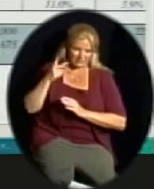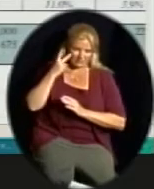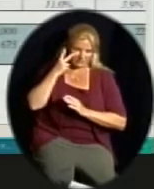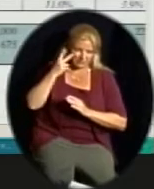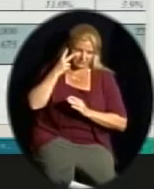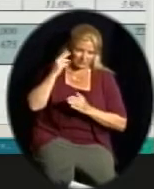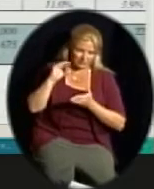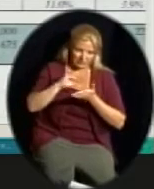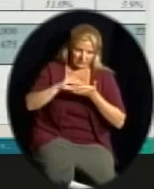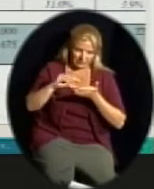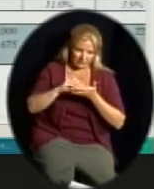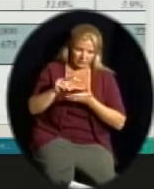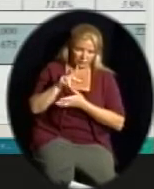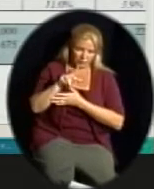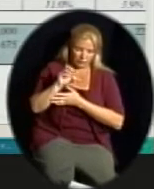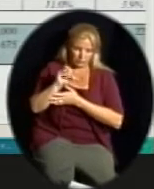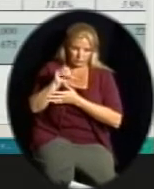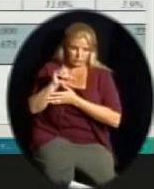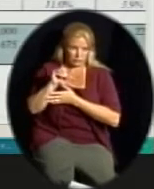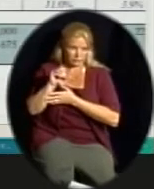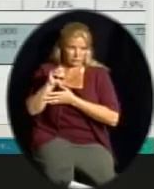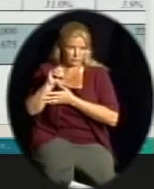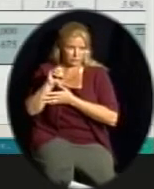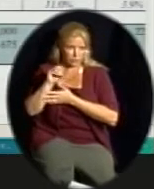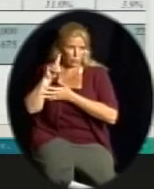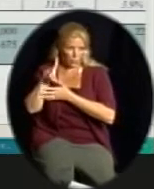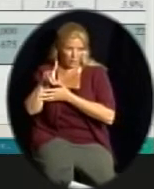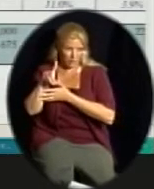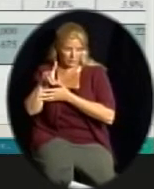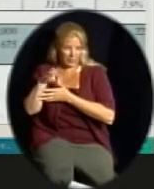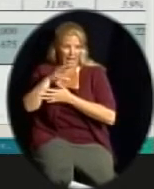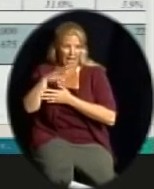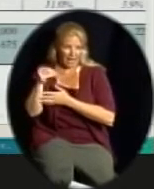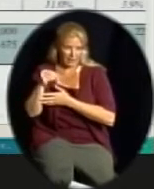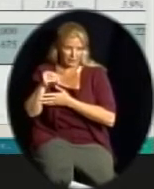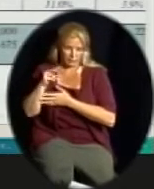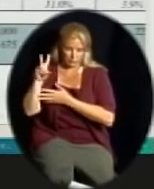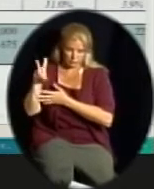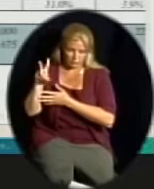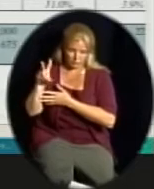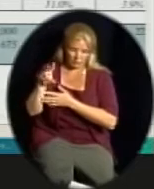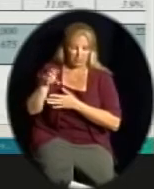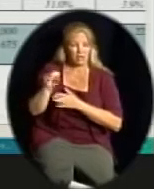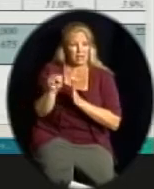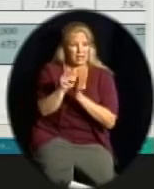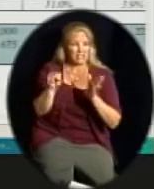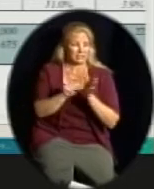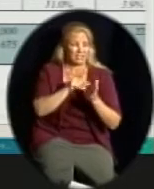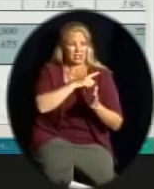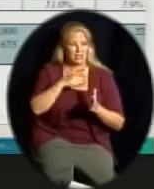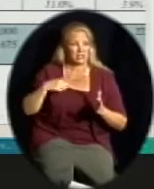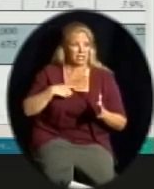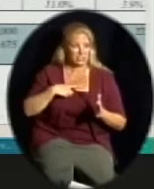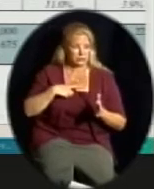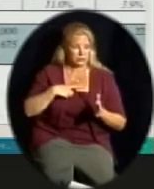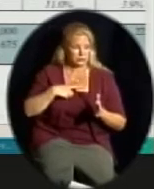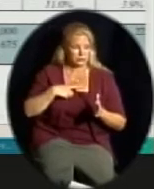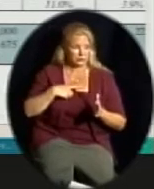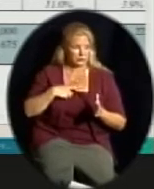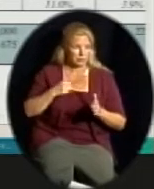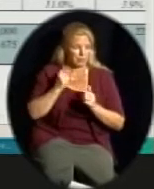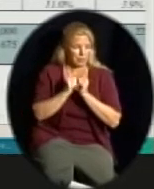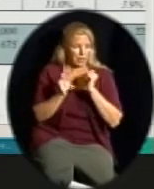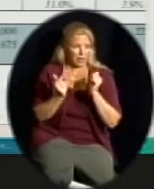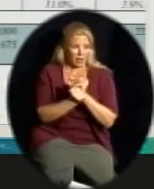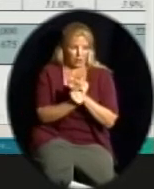In 2001-02, the state legislative statute started putting special